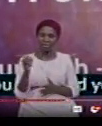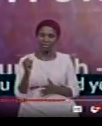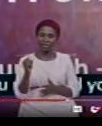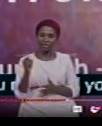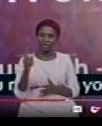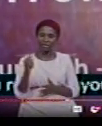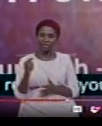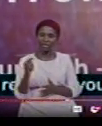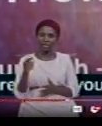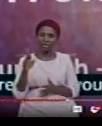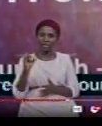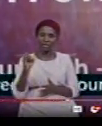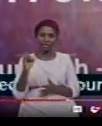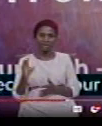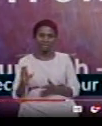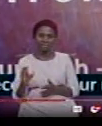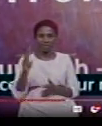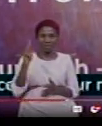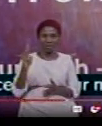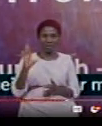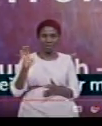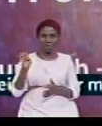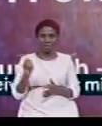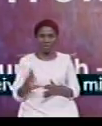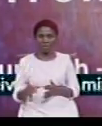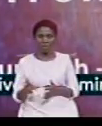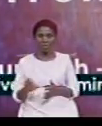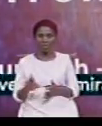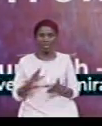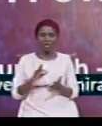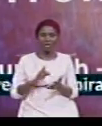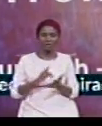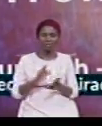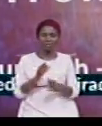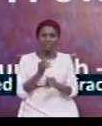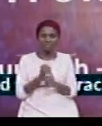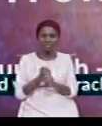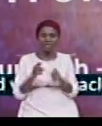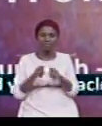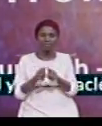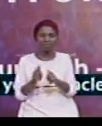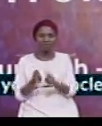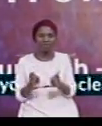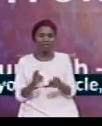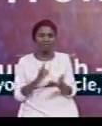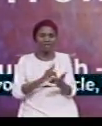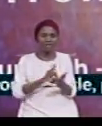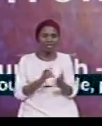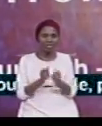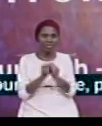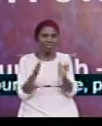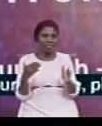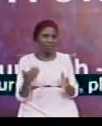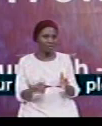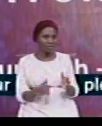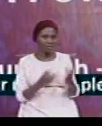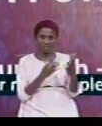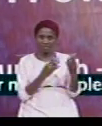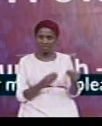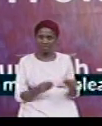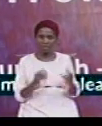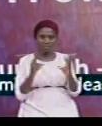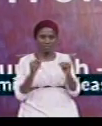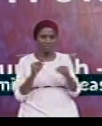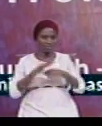several endoscopies, taking several expensive drugs, without any relief. I decided to come